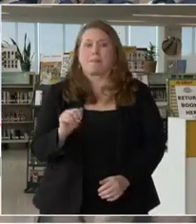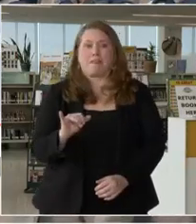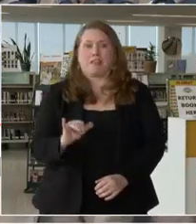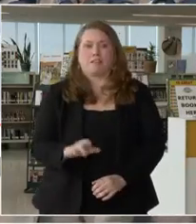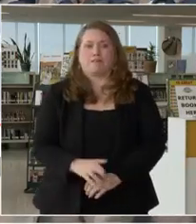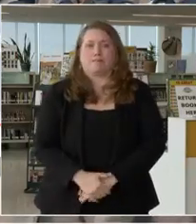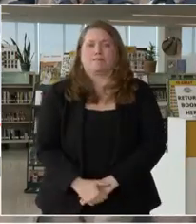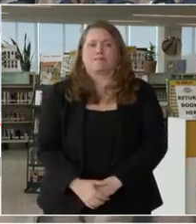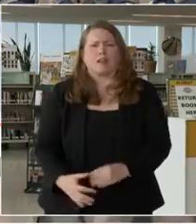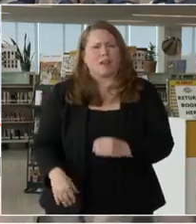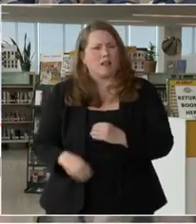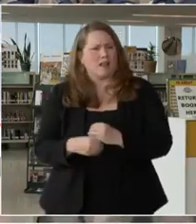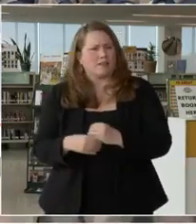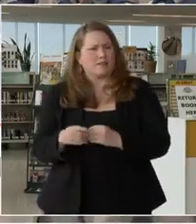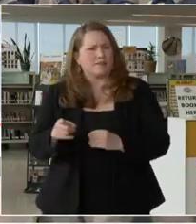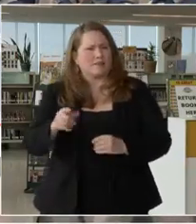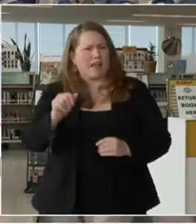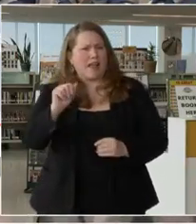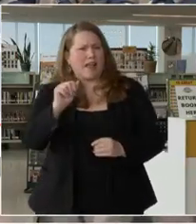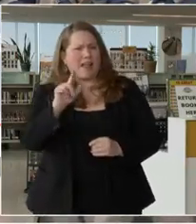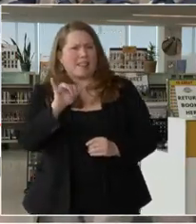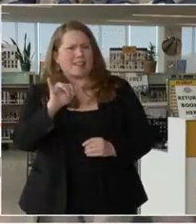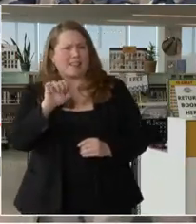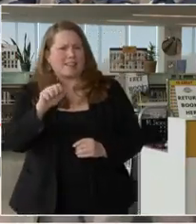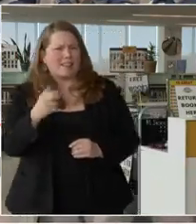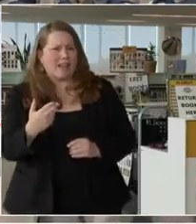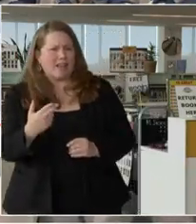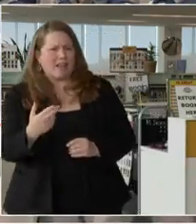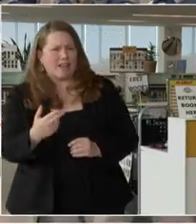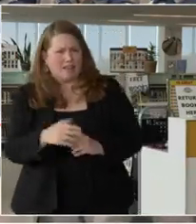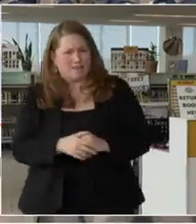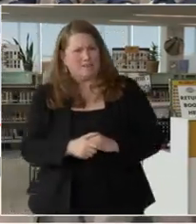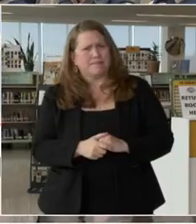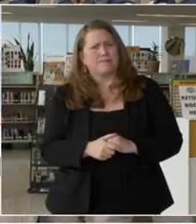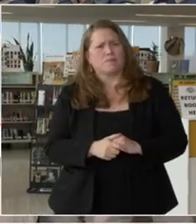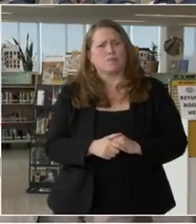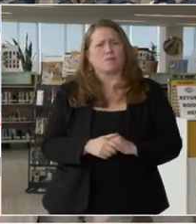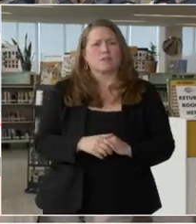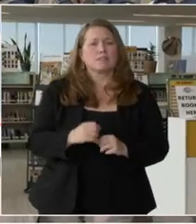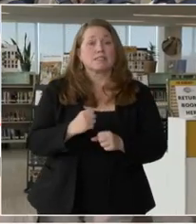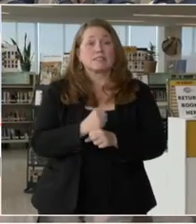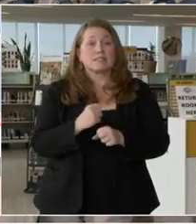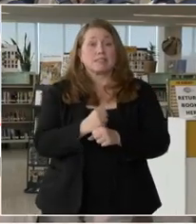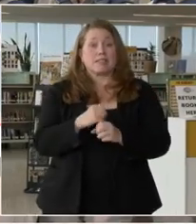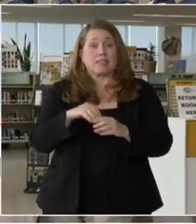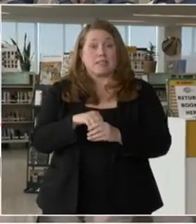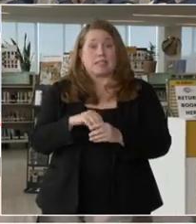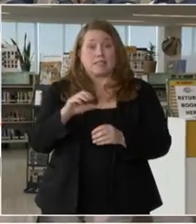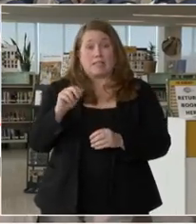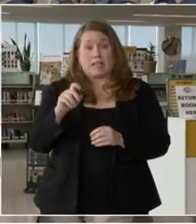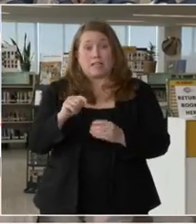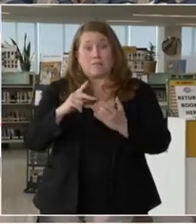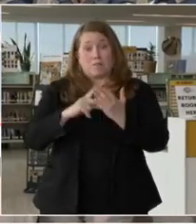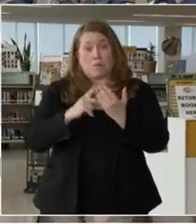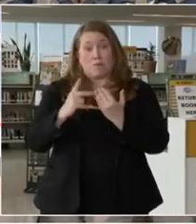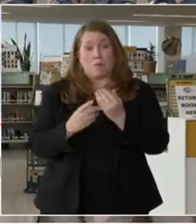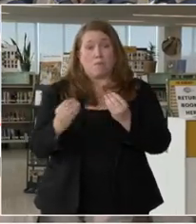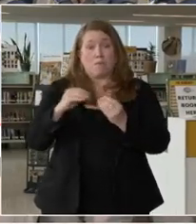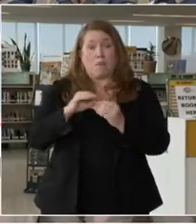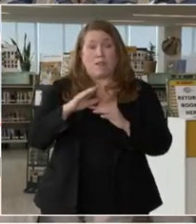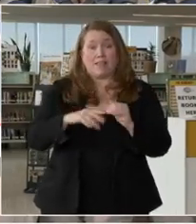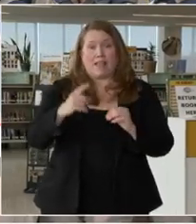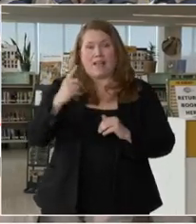Aaliyah, is that one statistic that I mentioned that is in the cadet program, more than half of